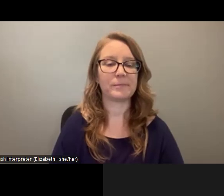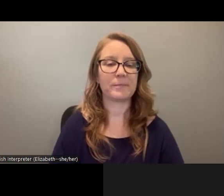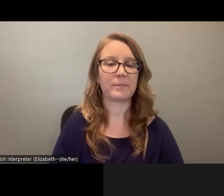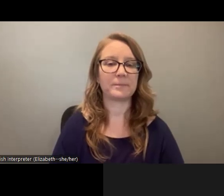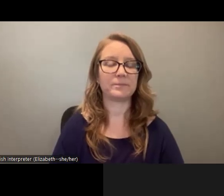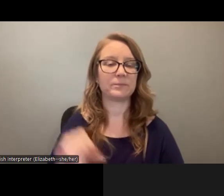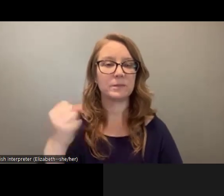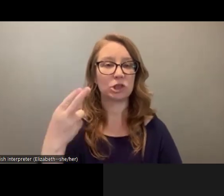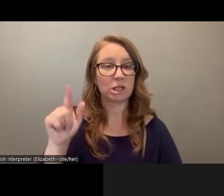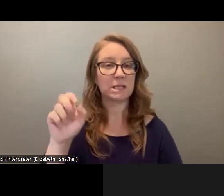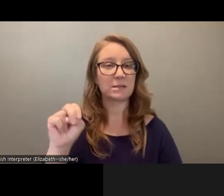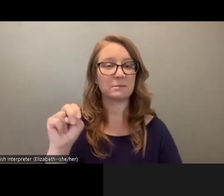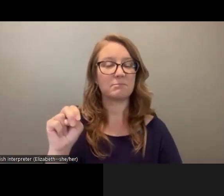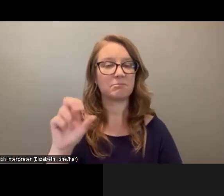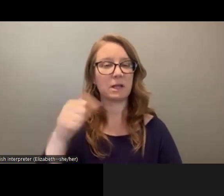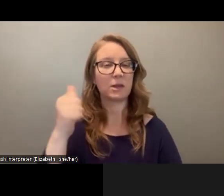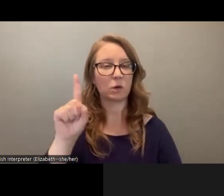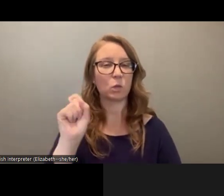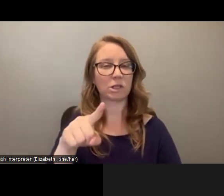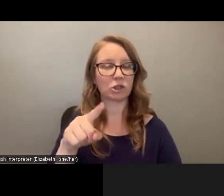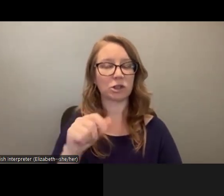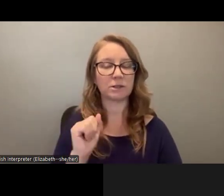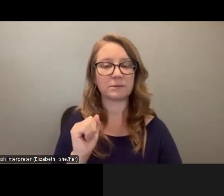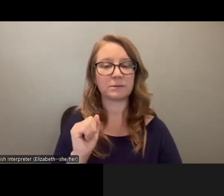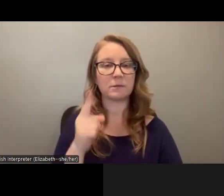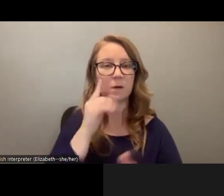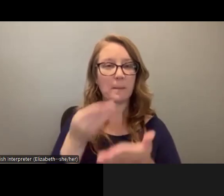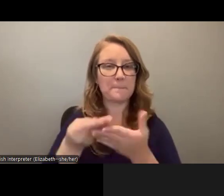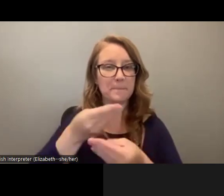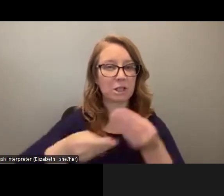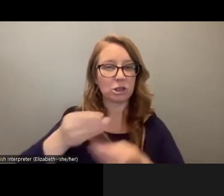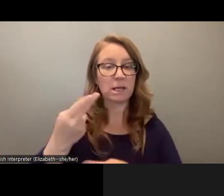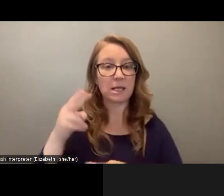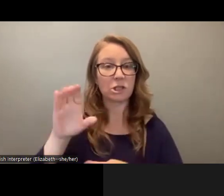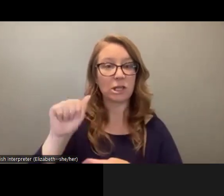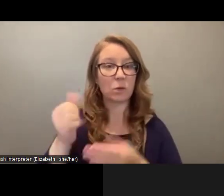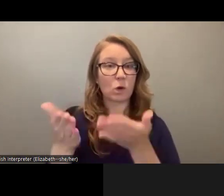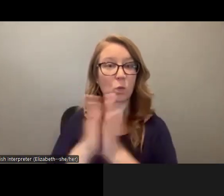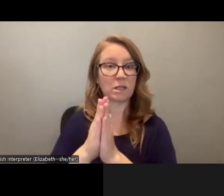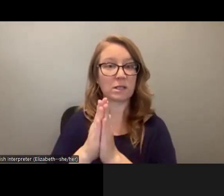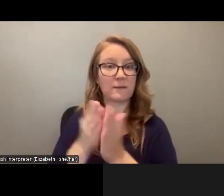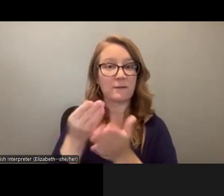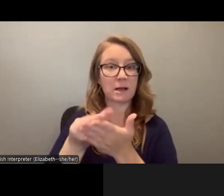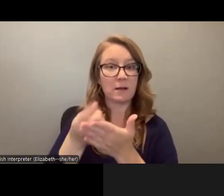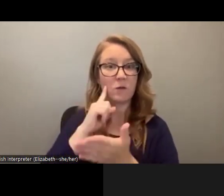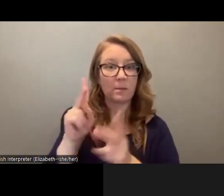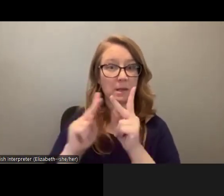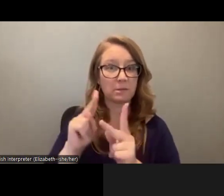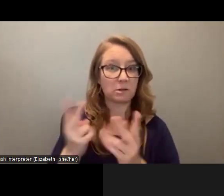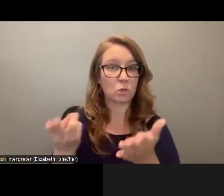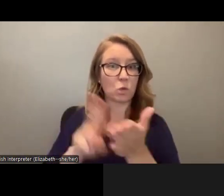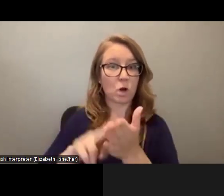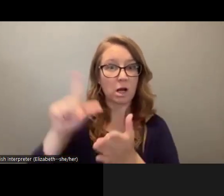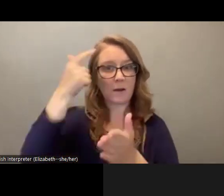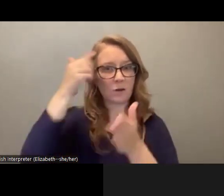Thank you. And then there is a question around budget. So did HCA request additional funding for people to enroll in AHE in the governor's budget? If